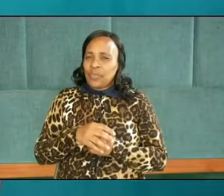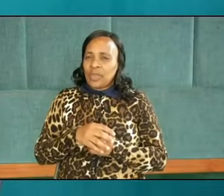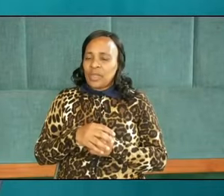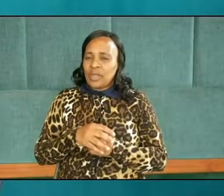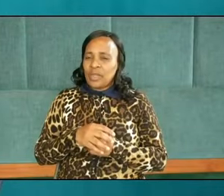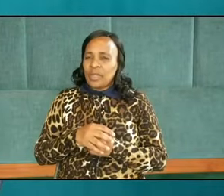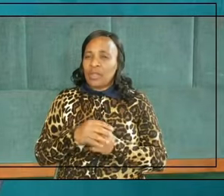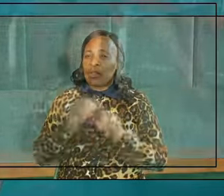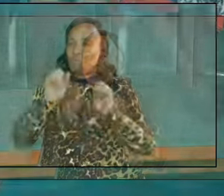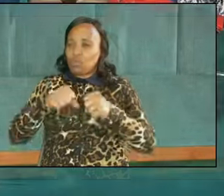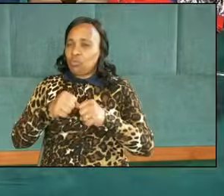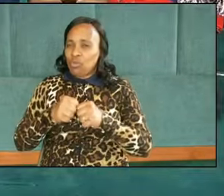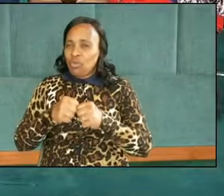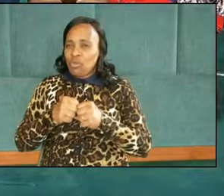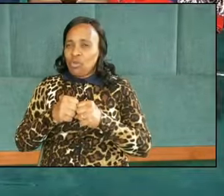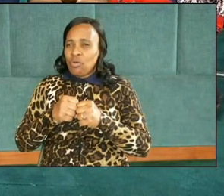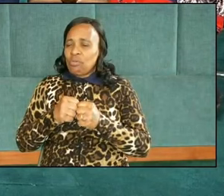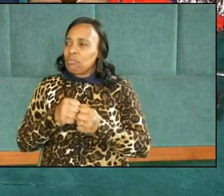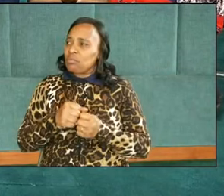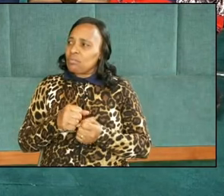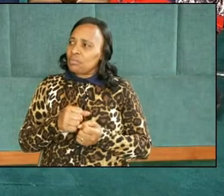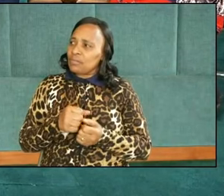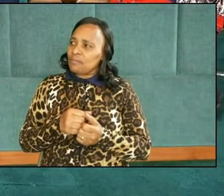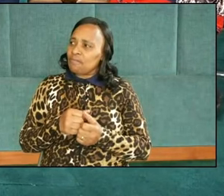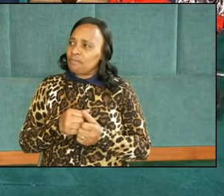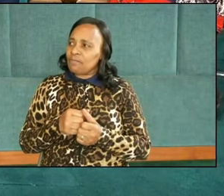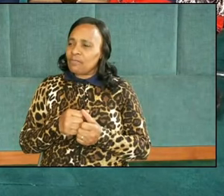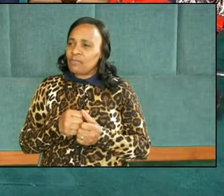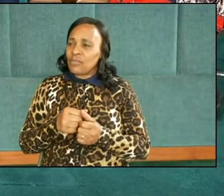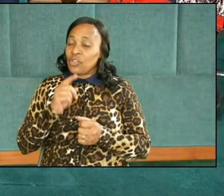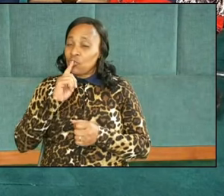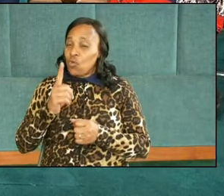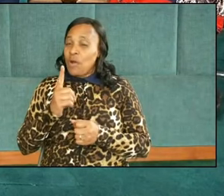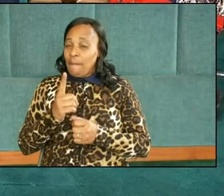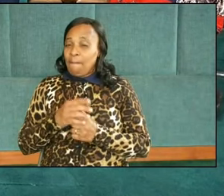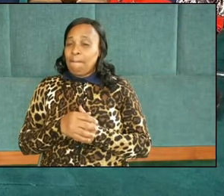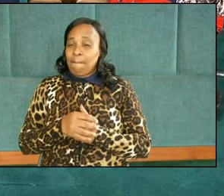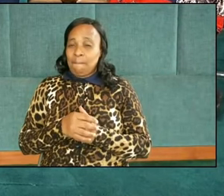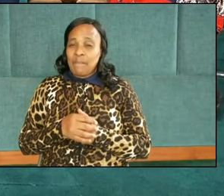Yeah. Mona Lisa, any thoughts before we move on? Sure.